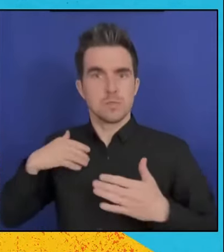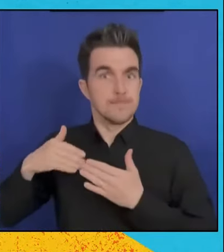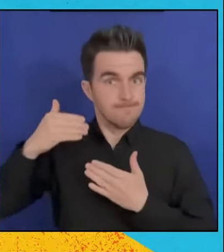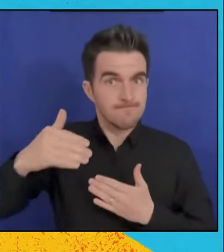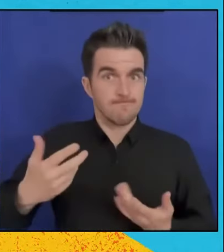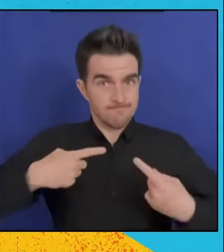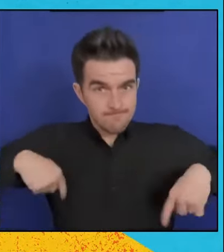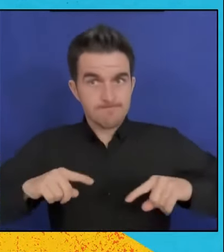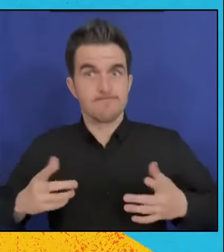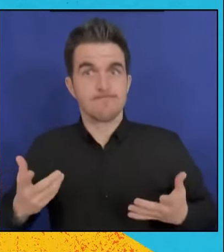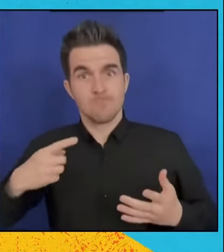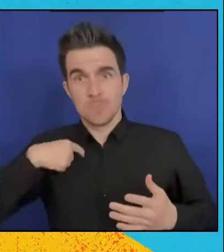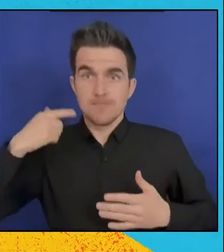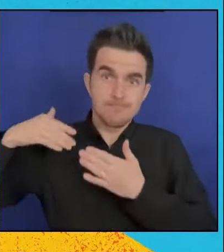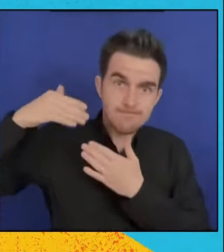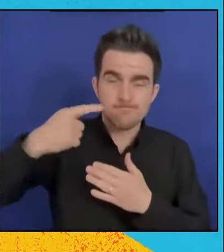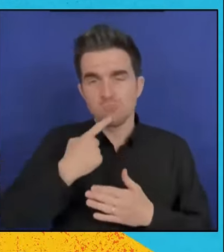with us.